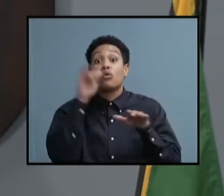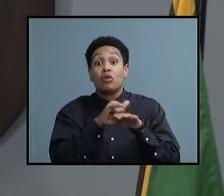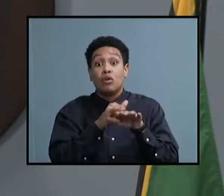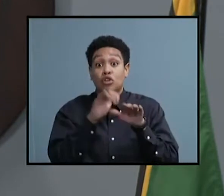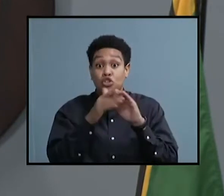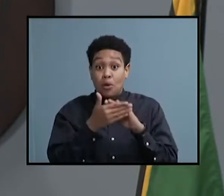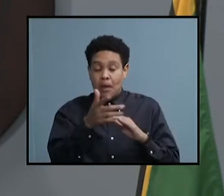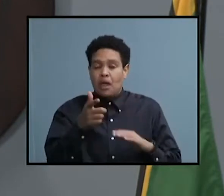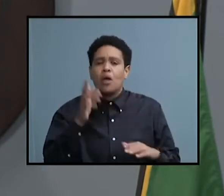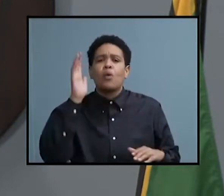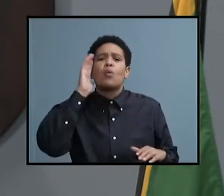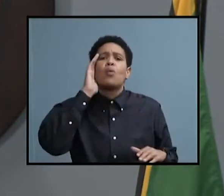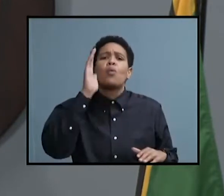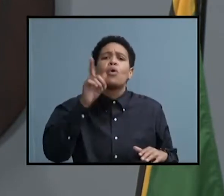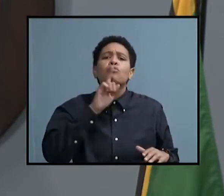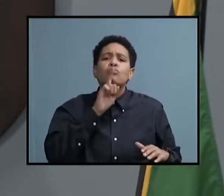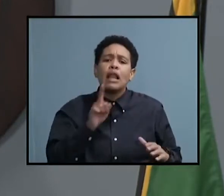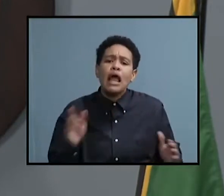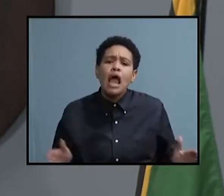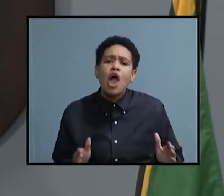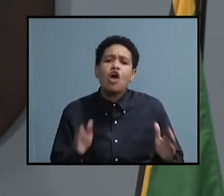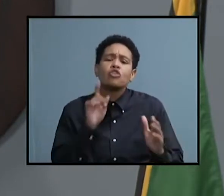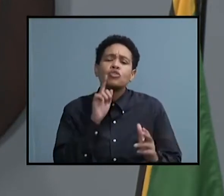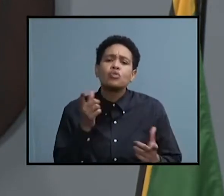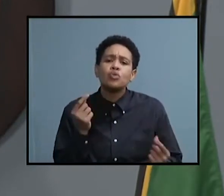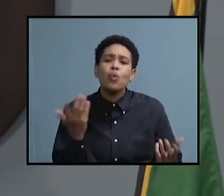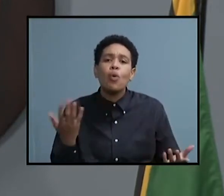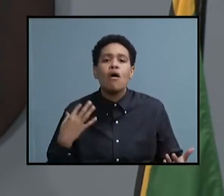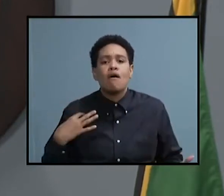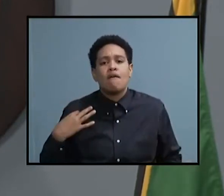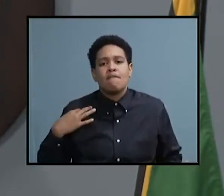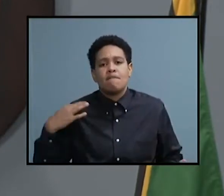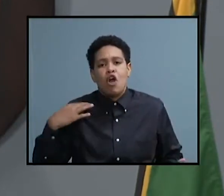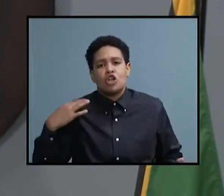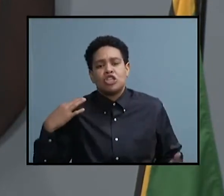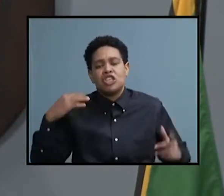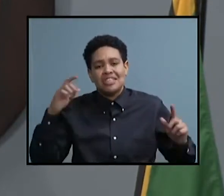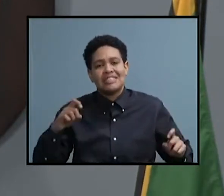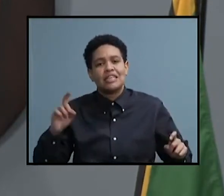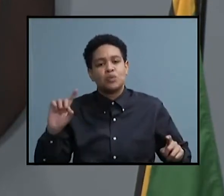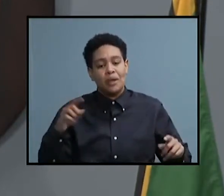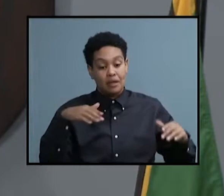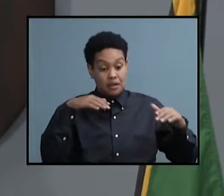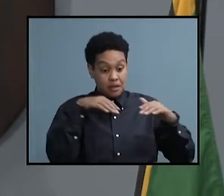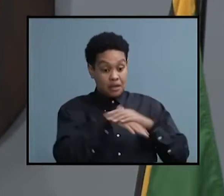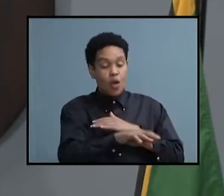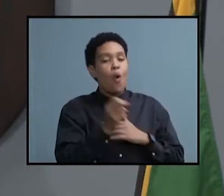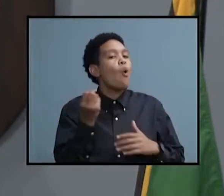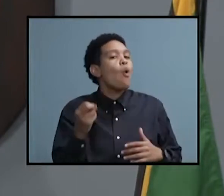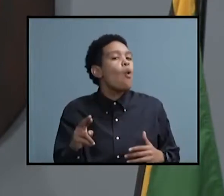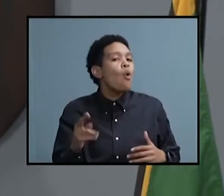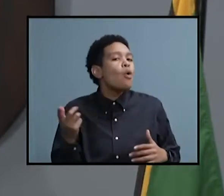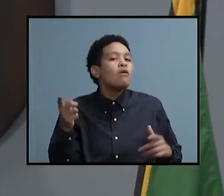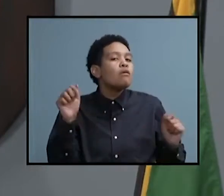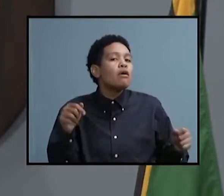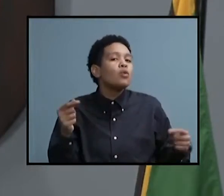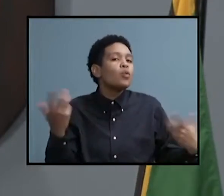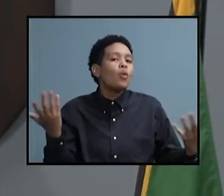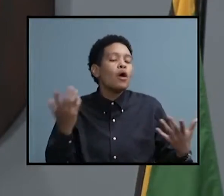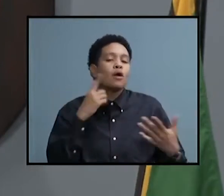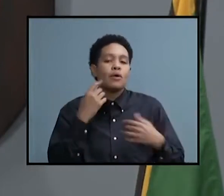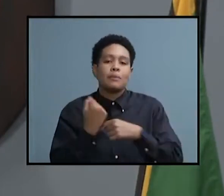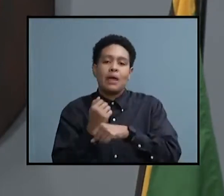however, will be encouraged to undergo voluntary testing at the port of entry, or they can make